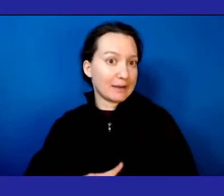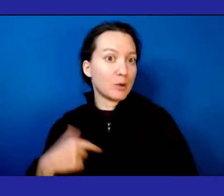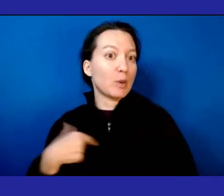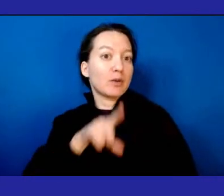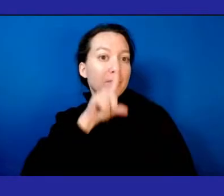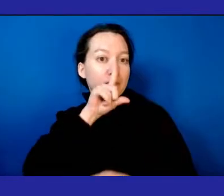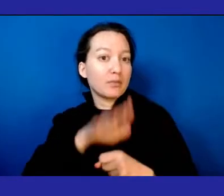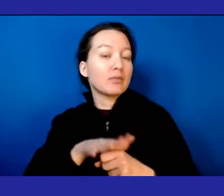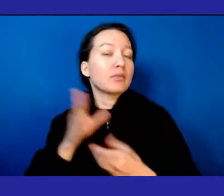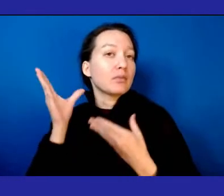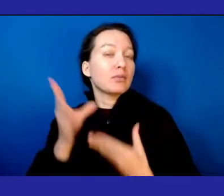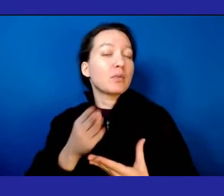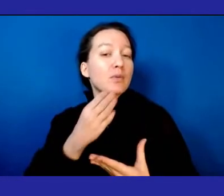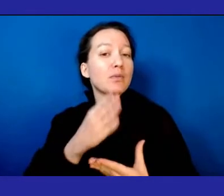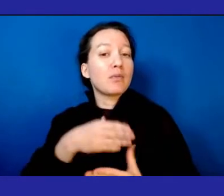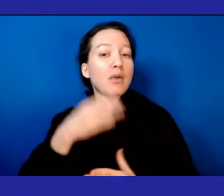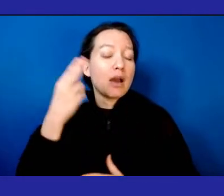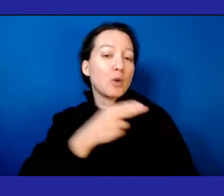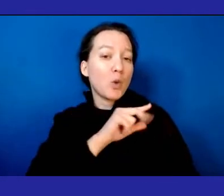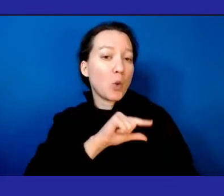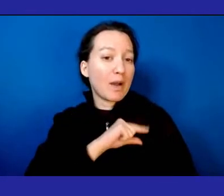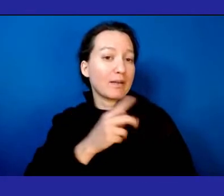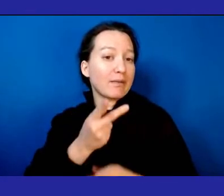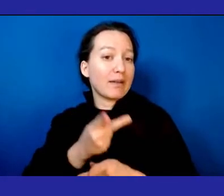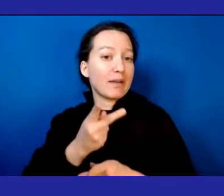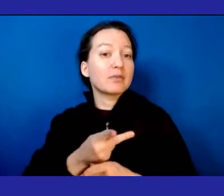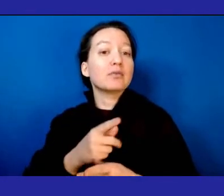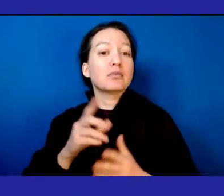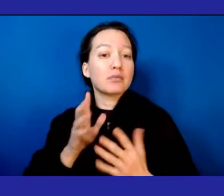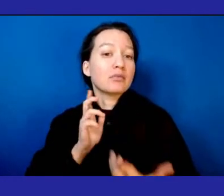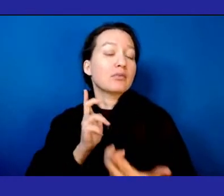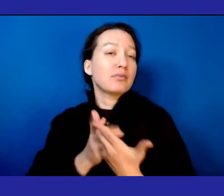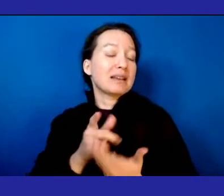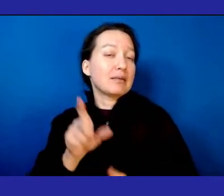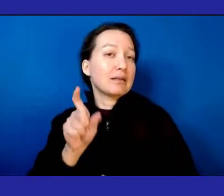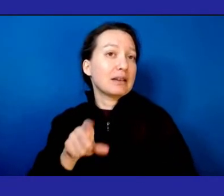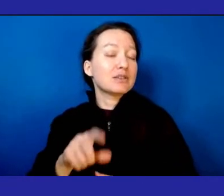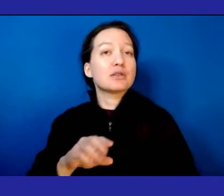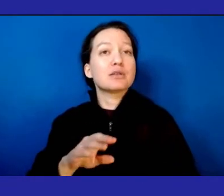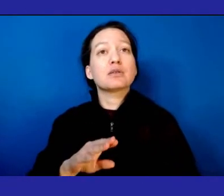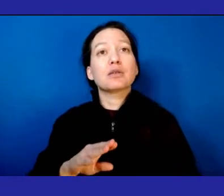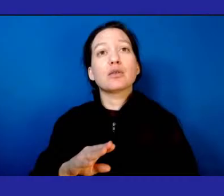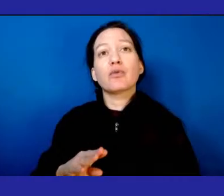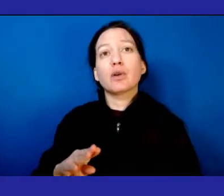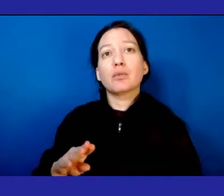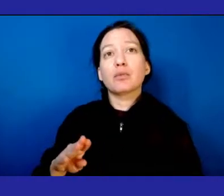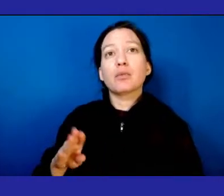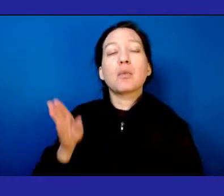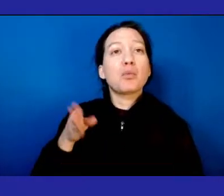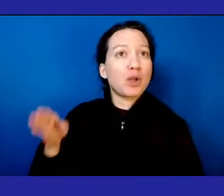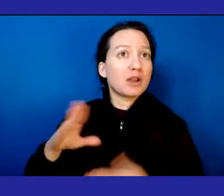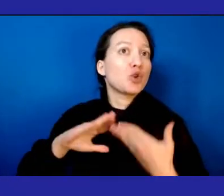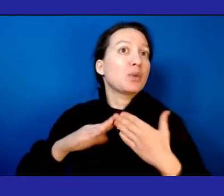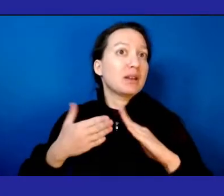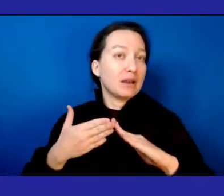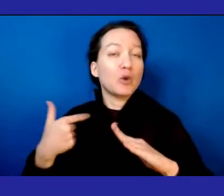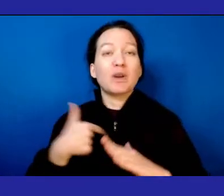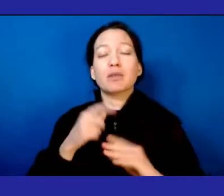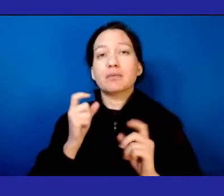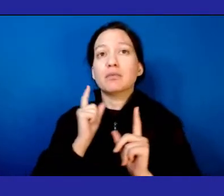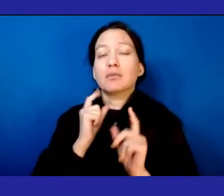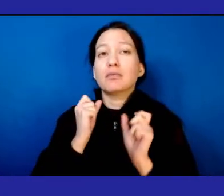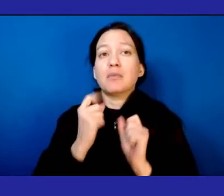to delivering high-quality care that meets the evolving needs of the Brooklyn community. We have completed a number